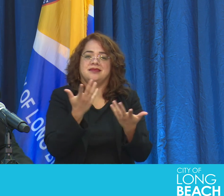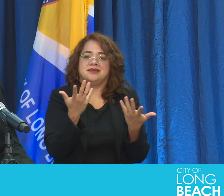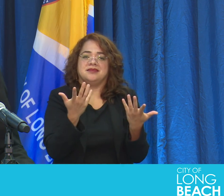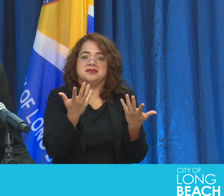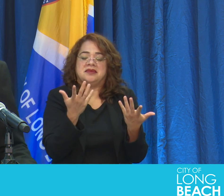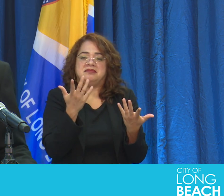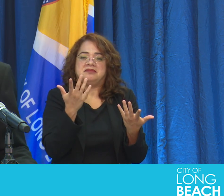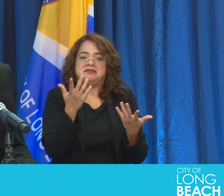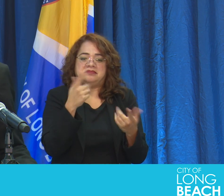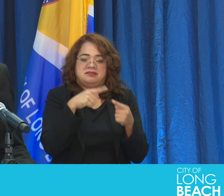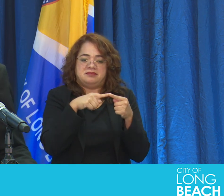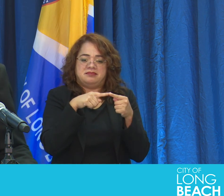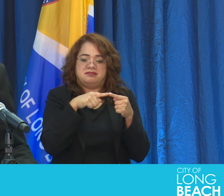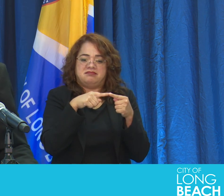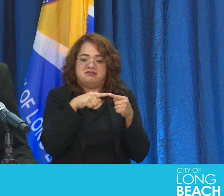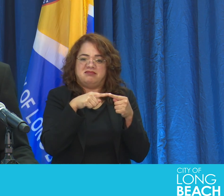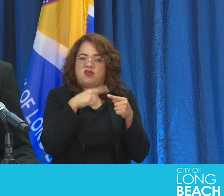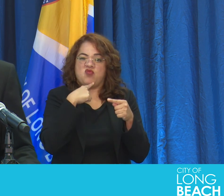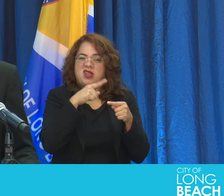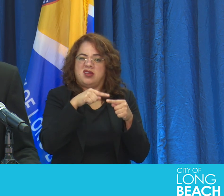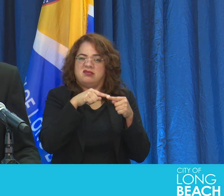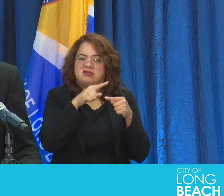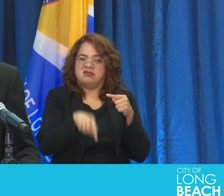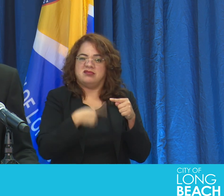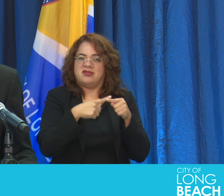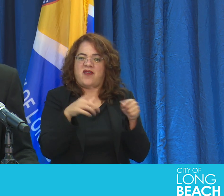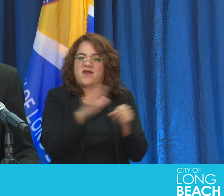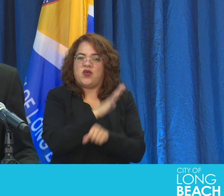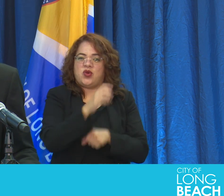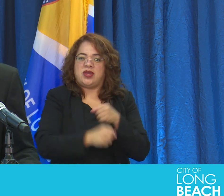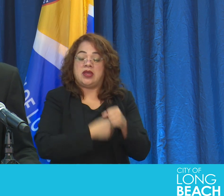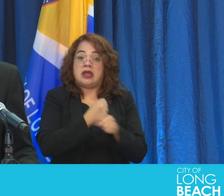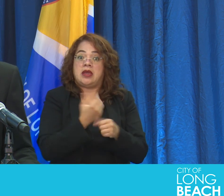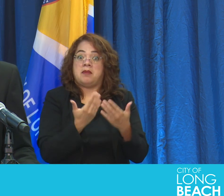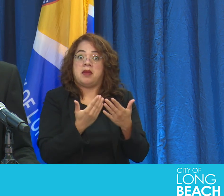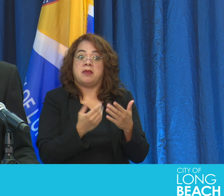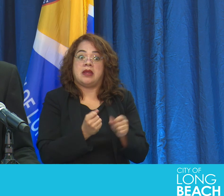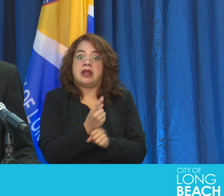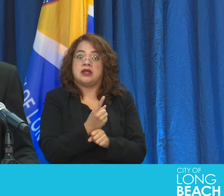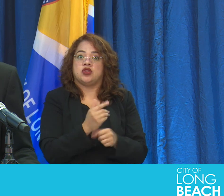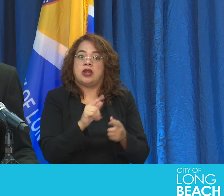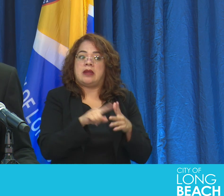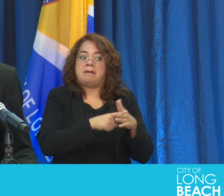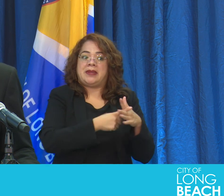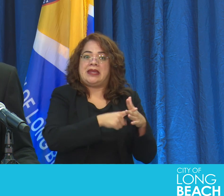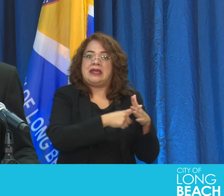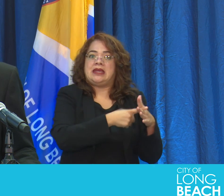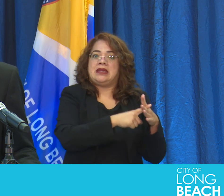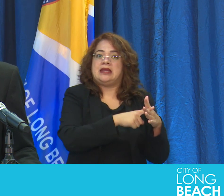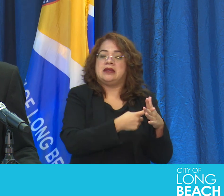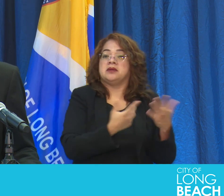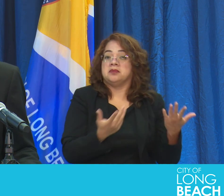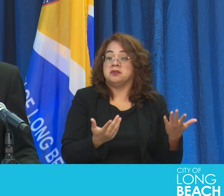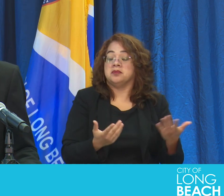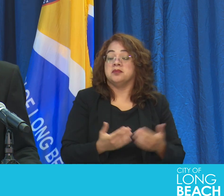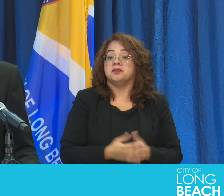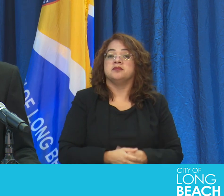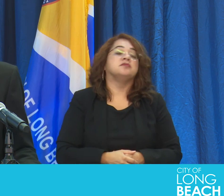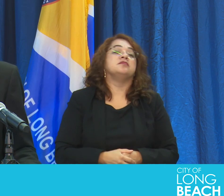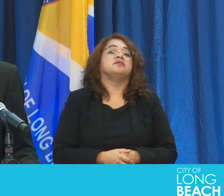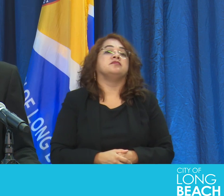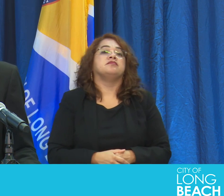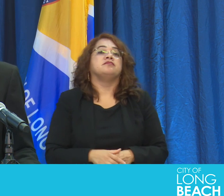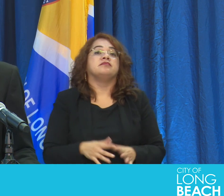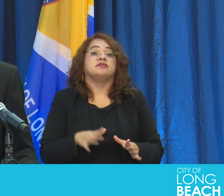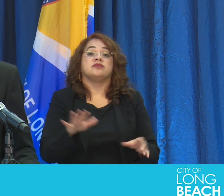last throughout this year, and it could be the beginning of and into next year. But we also, there's a lot of uncertainty there,